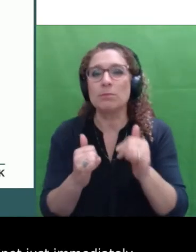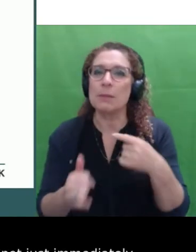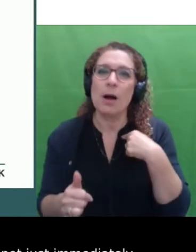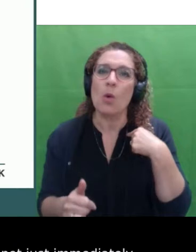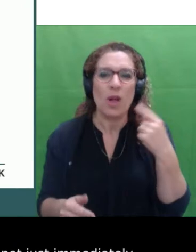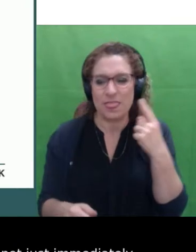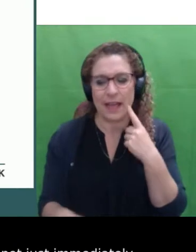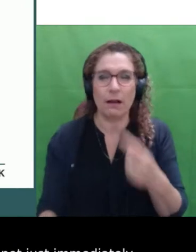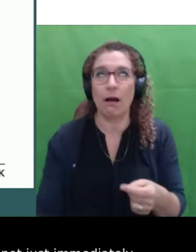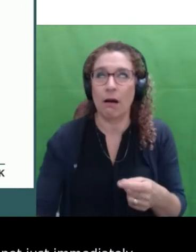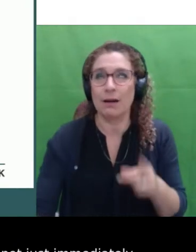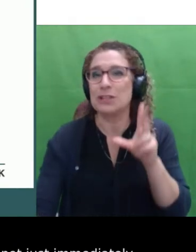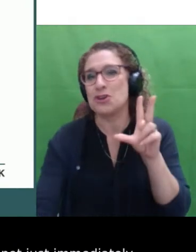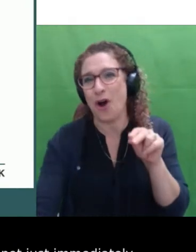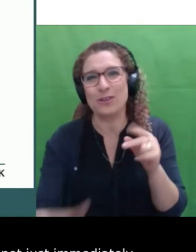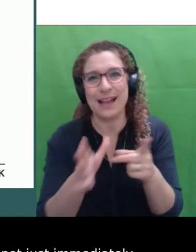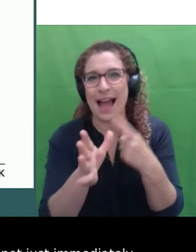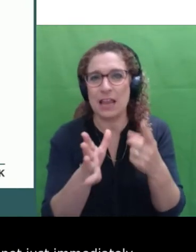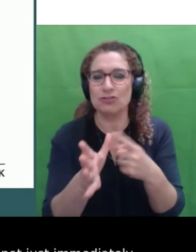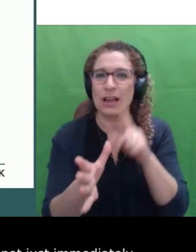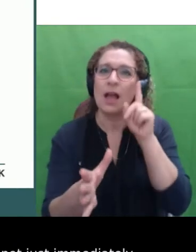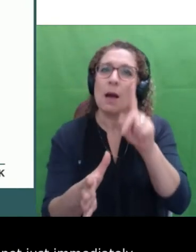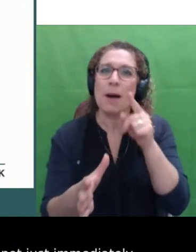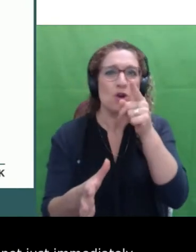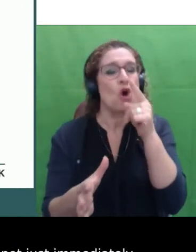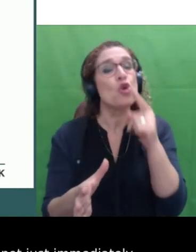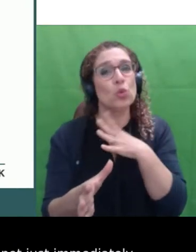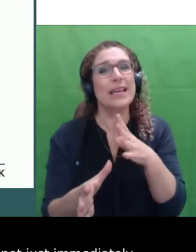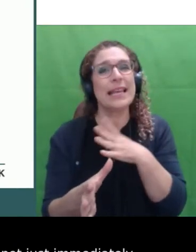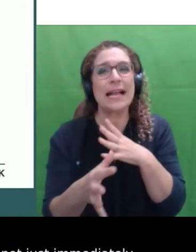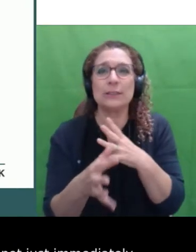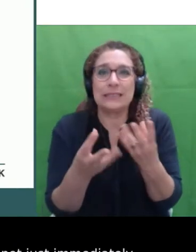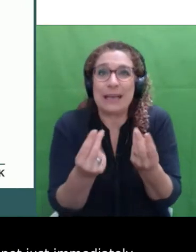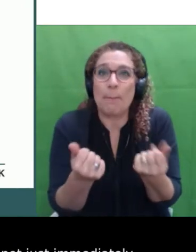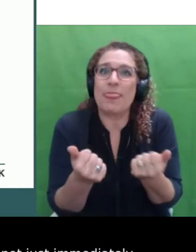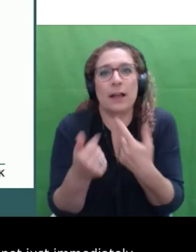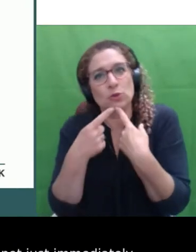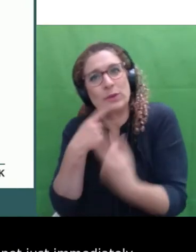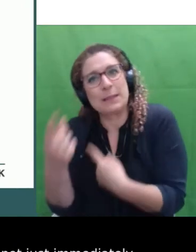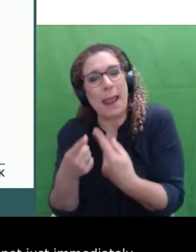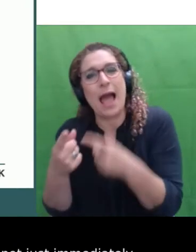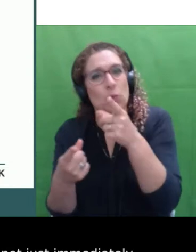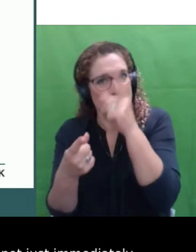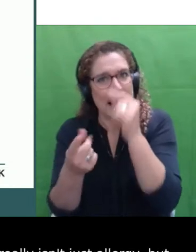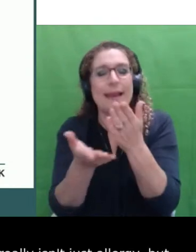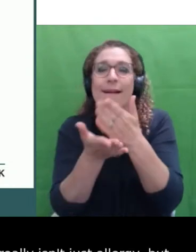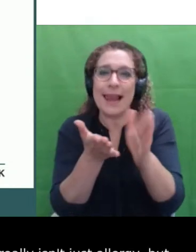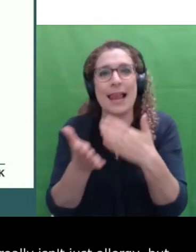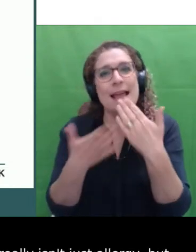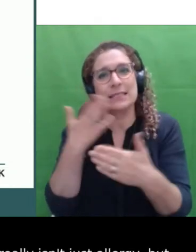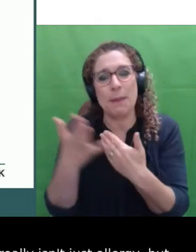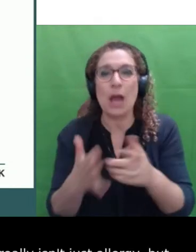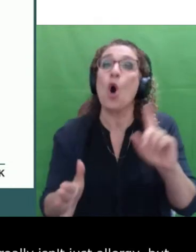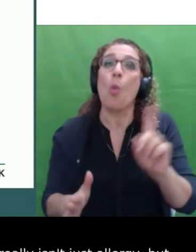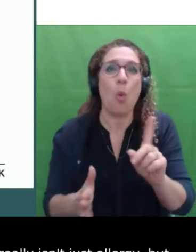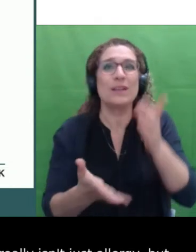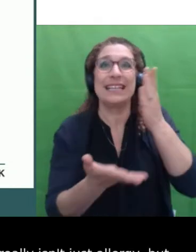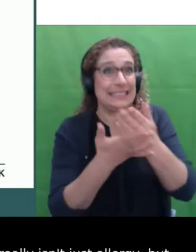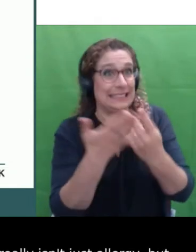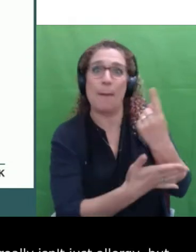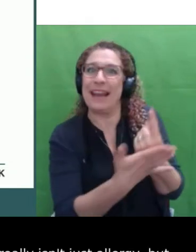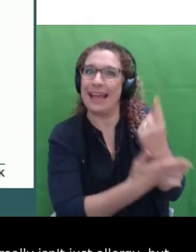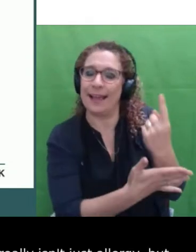an allergy but you need something behind you to explain that to the person and then give them an explanation for what is going on instead so